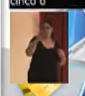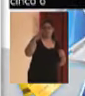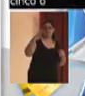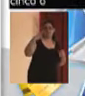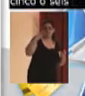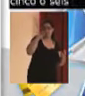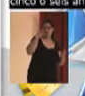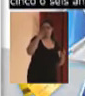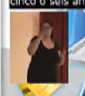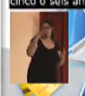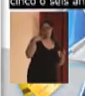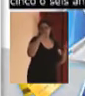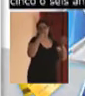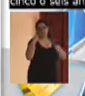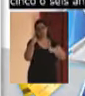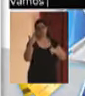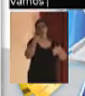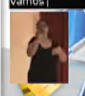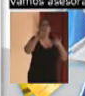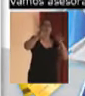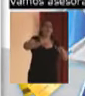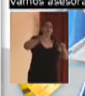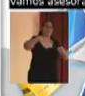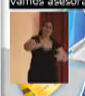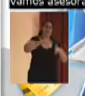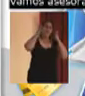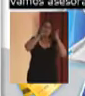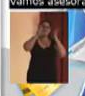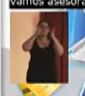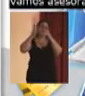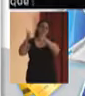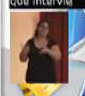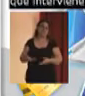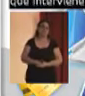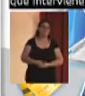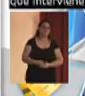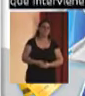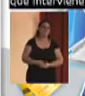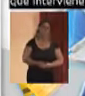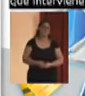but in 5 or 6 years we know a little bit, so we act as